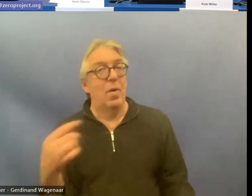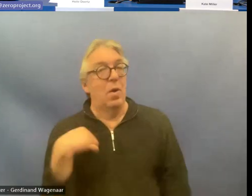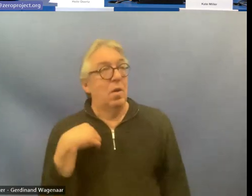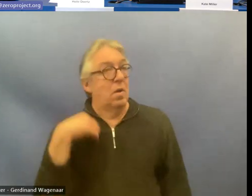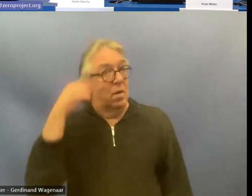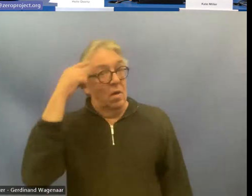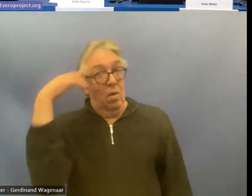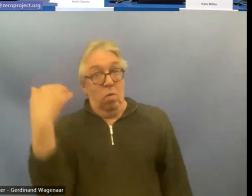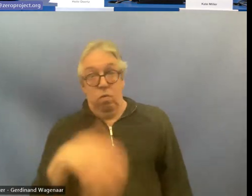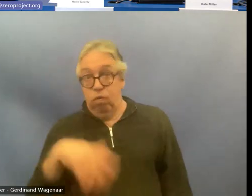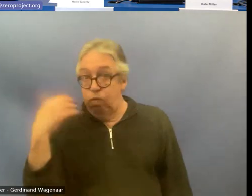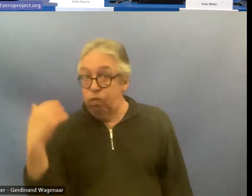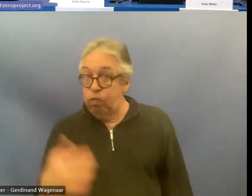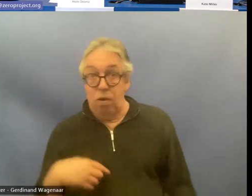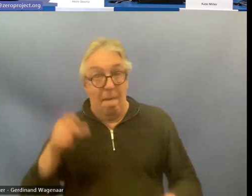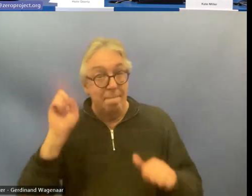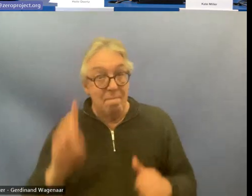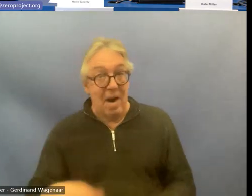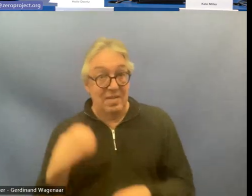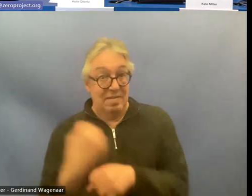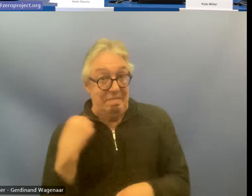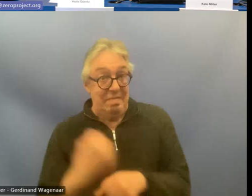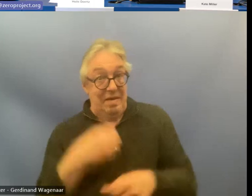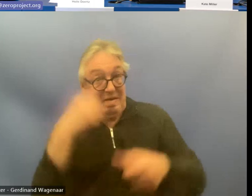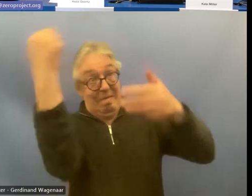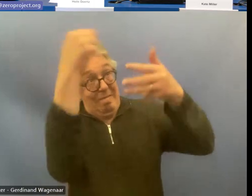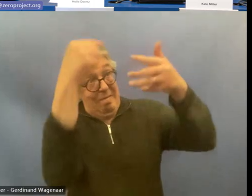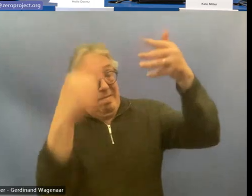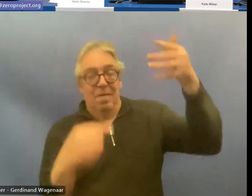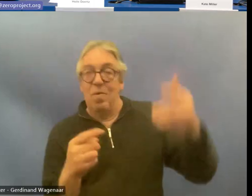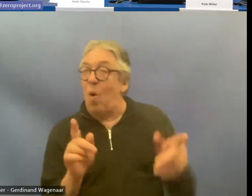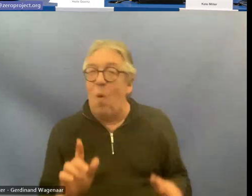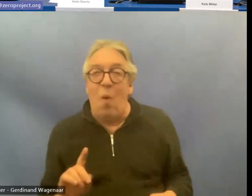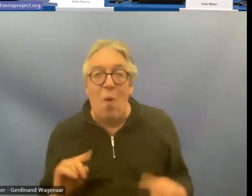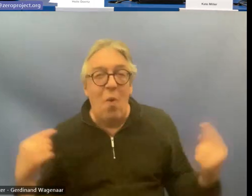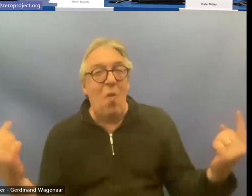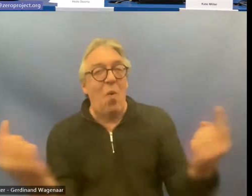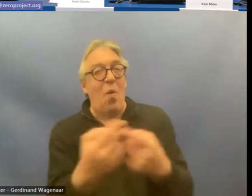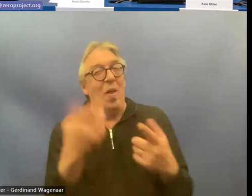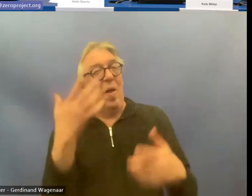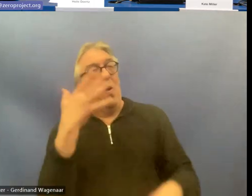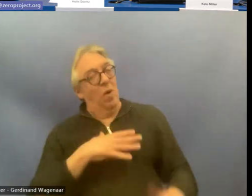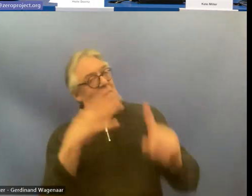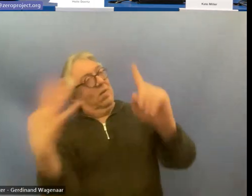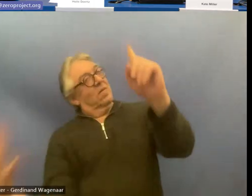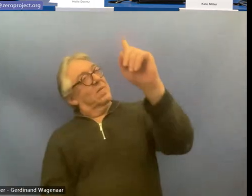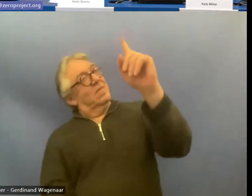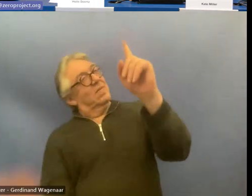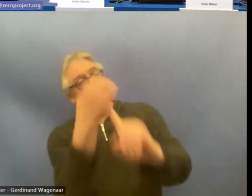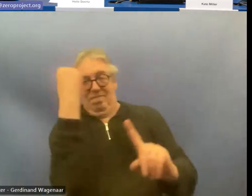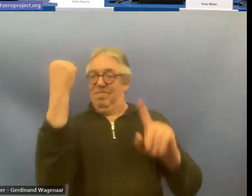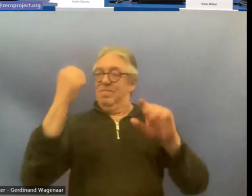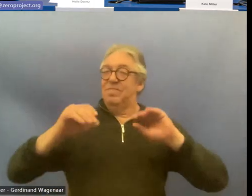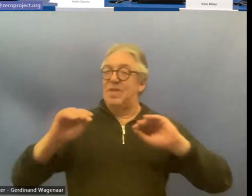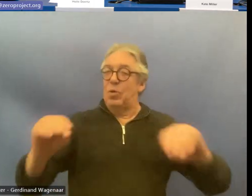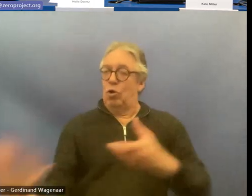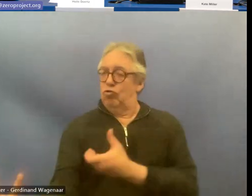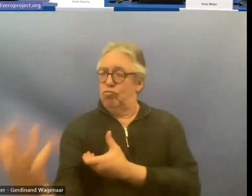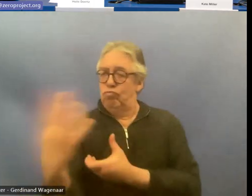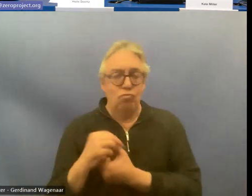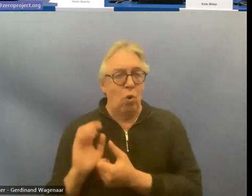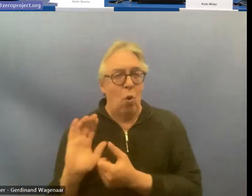And yeah, we see here that we are all working towards an inclusive education, and this is really